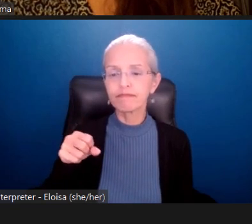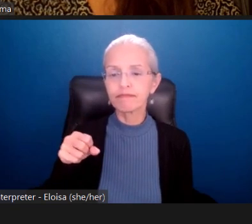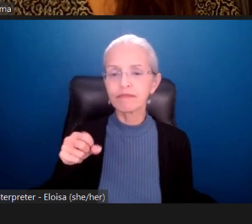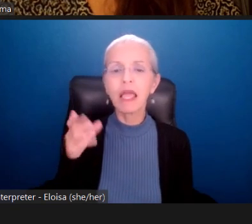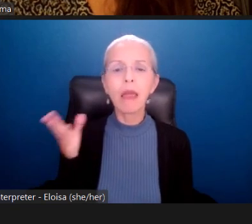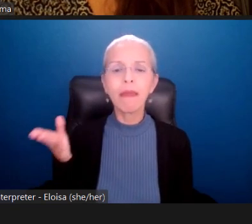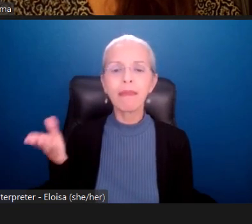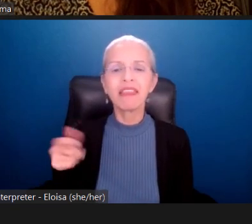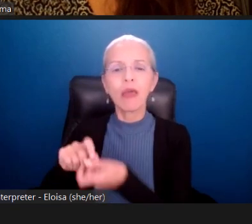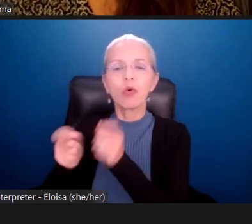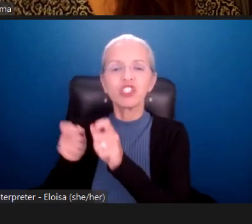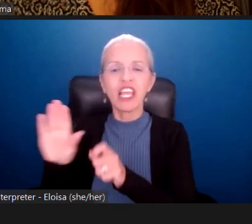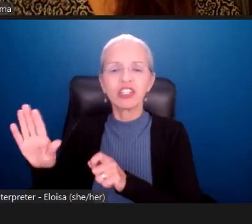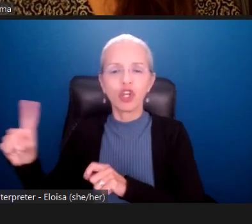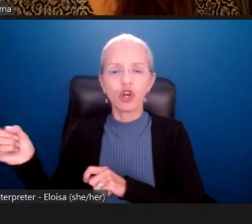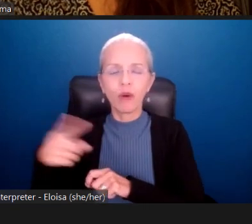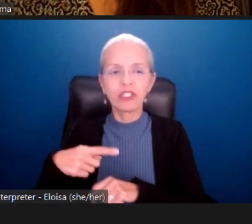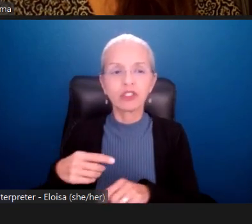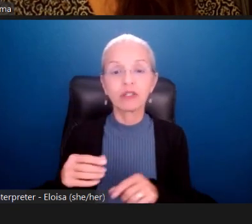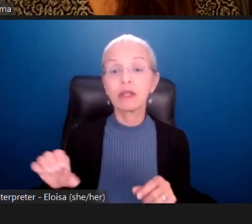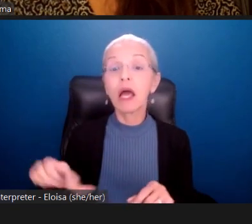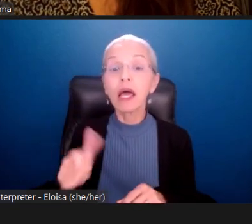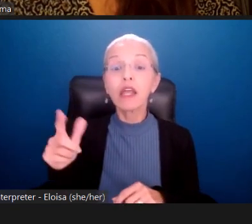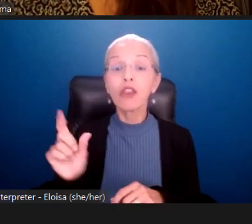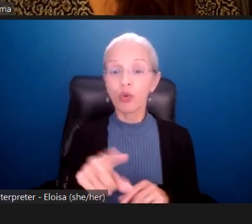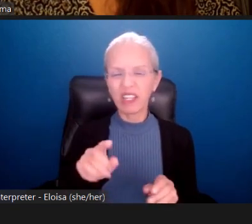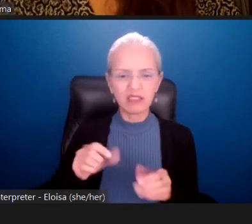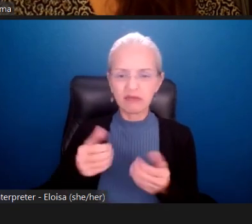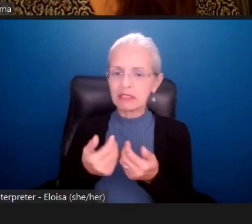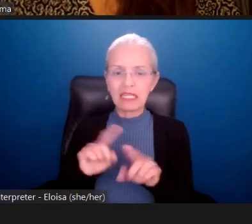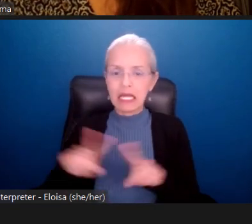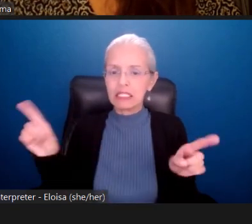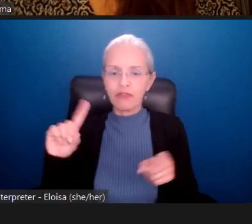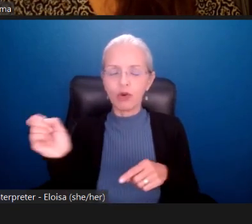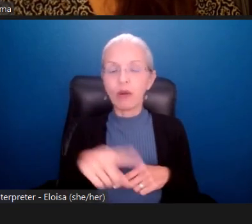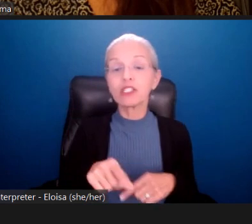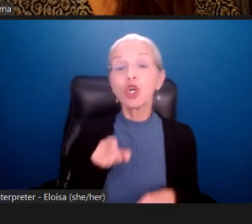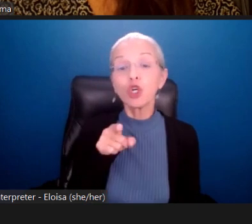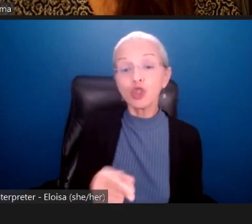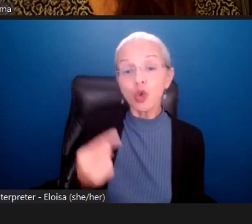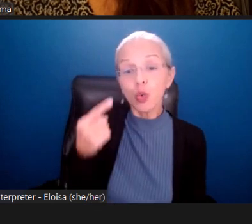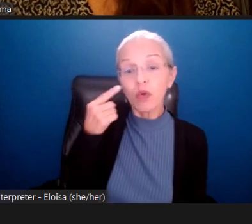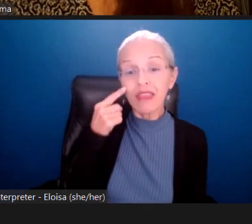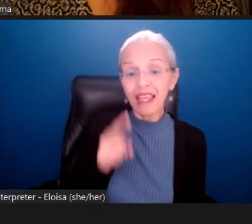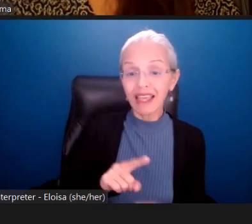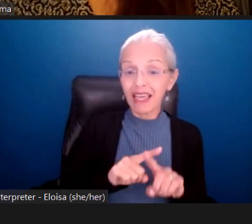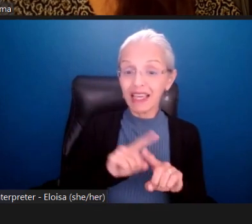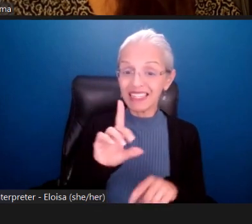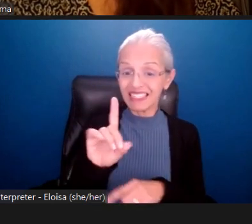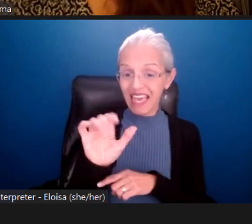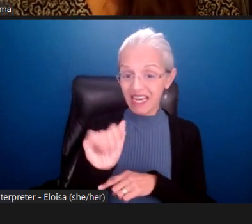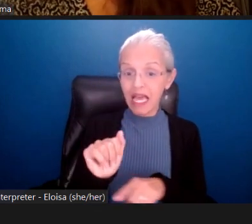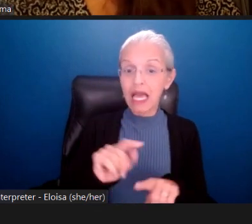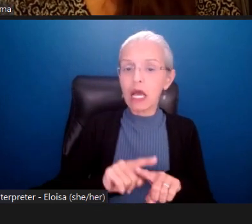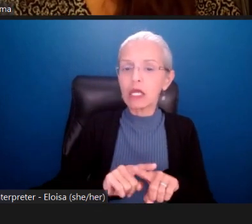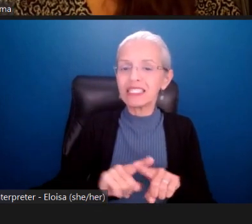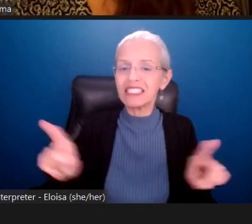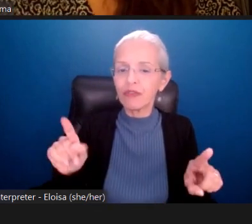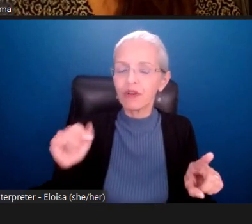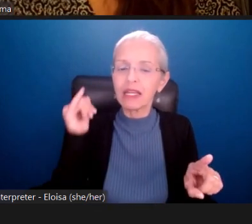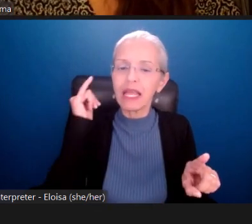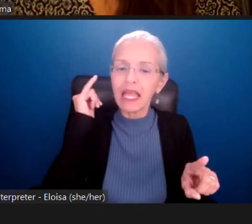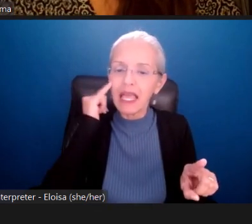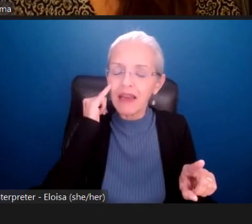it. Another question, do you think there would be a difference in the data if measured from eligibility date of enrollment instead